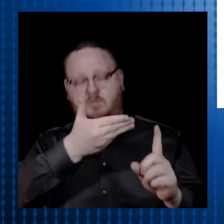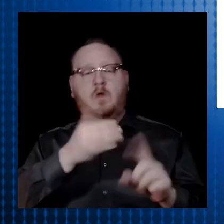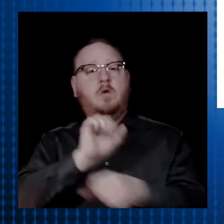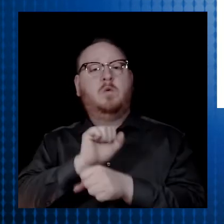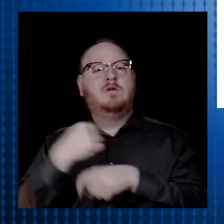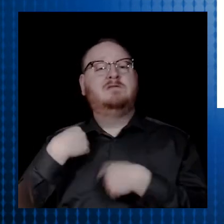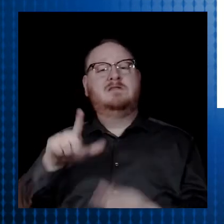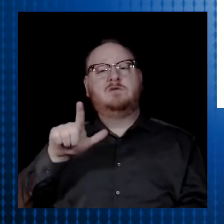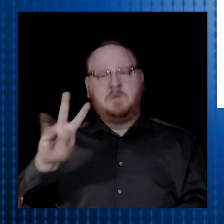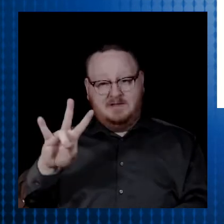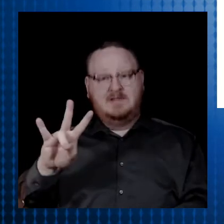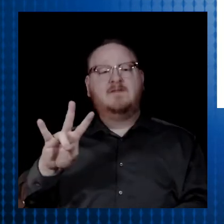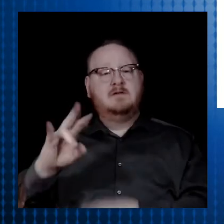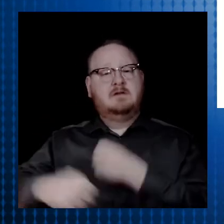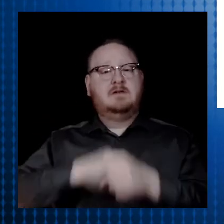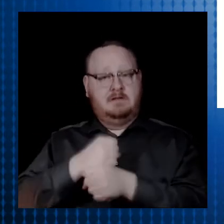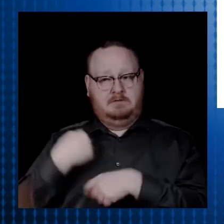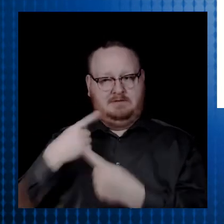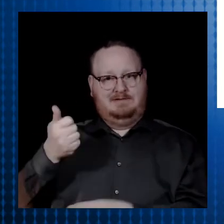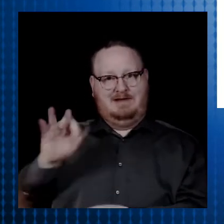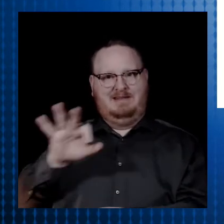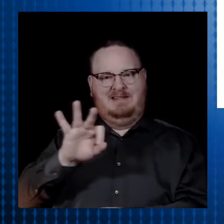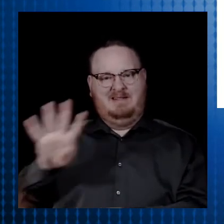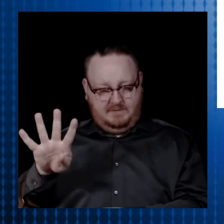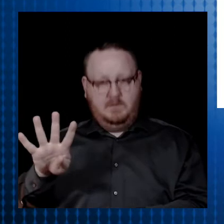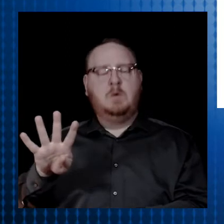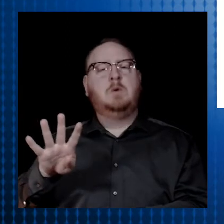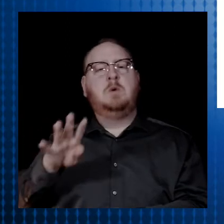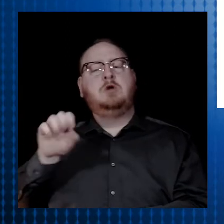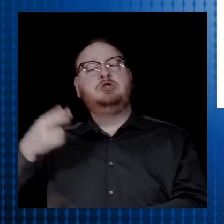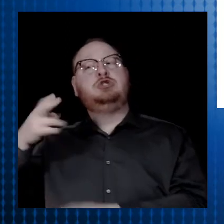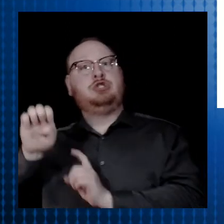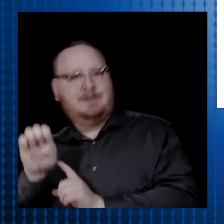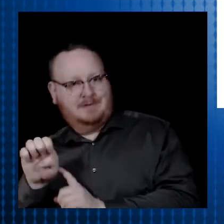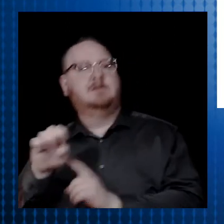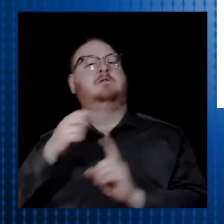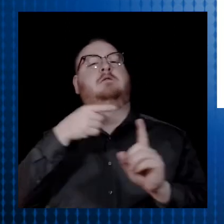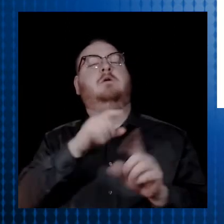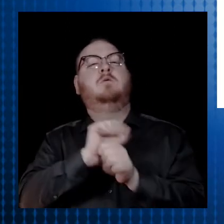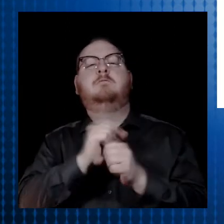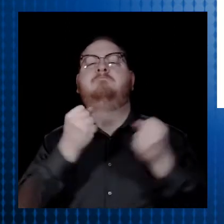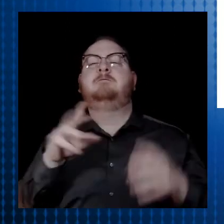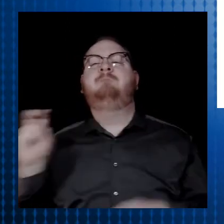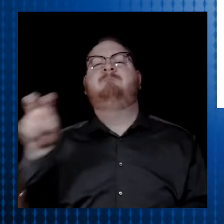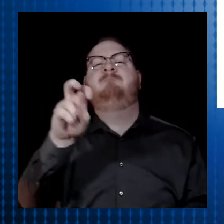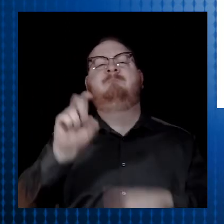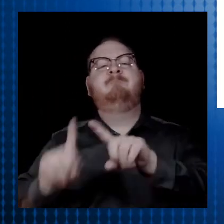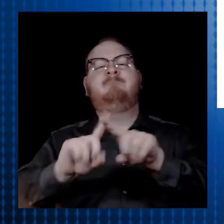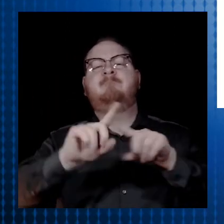since 1994. And in that time, she's worked in many different buildings with many different